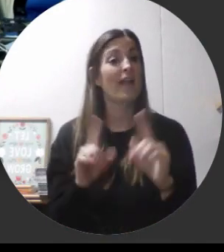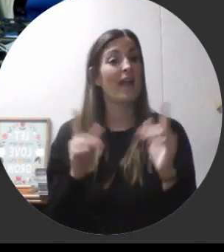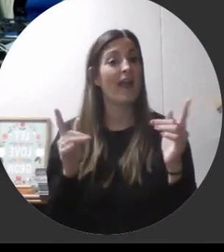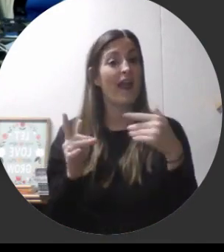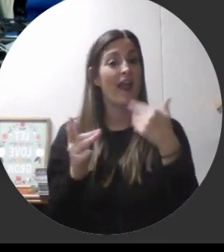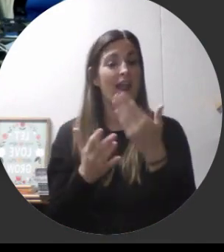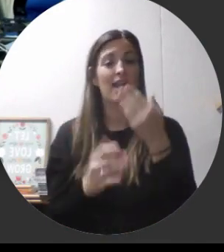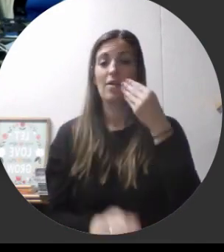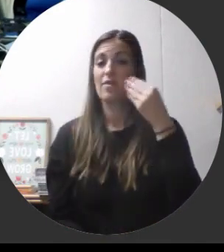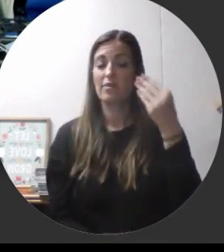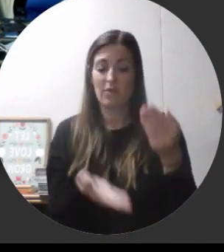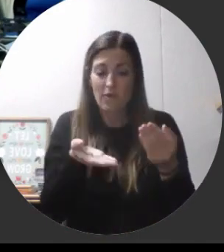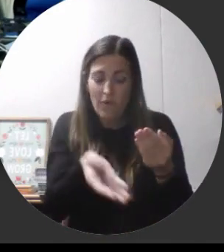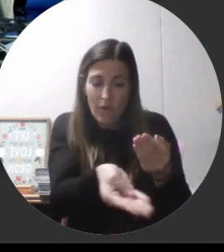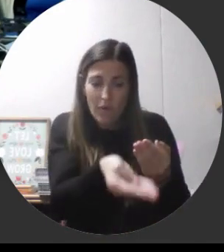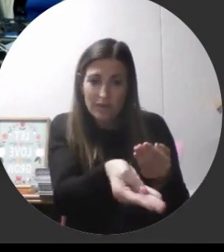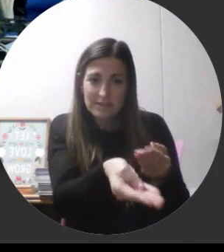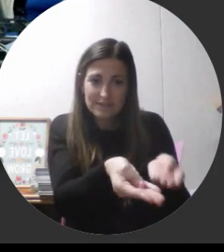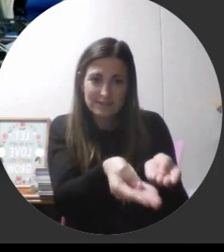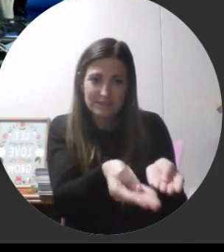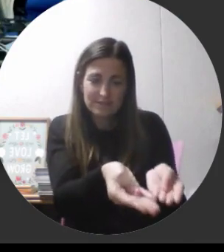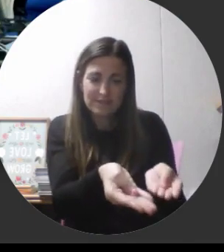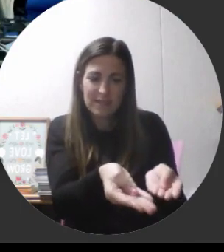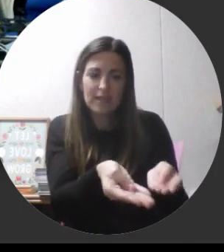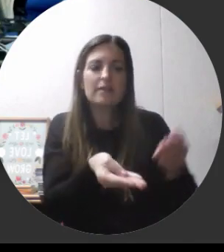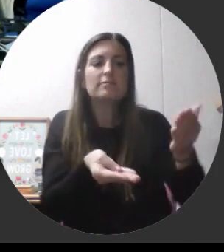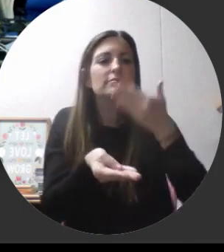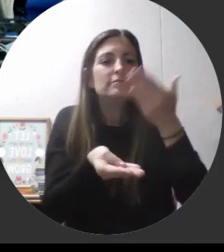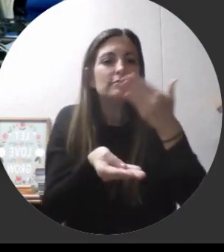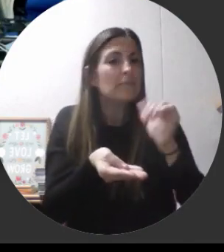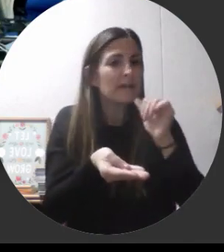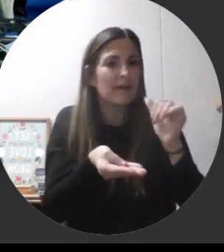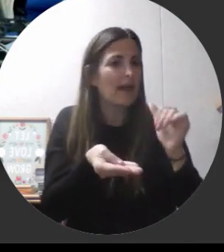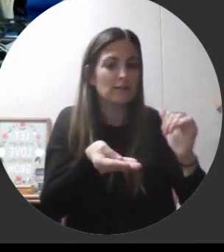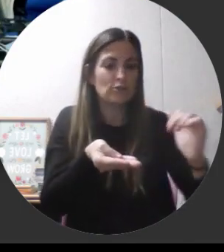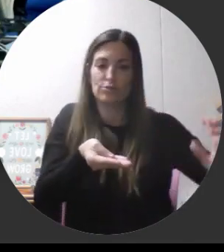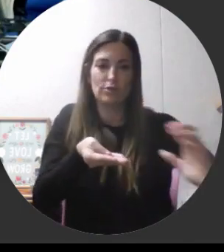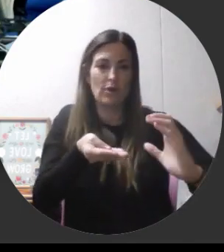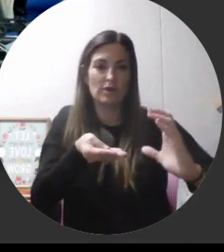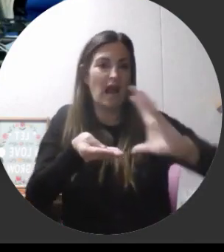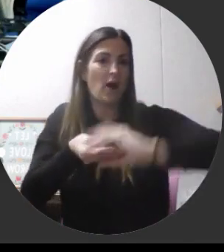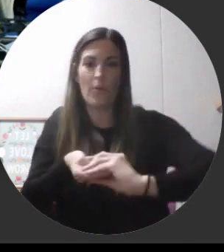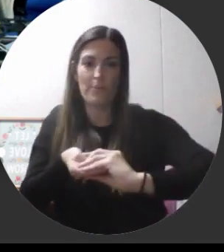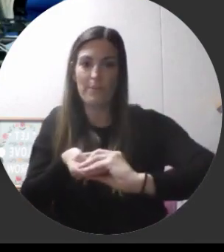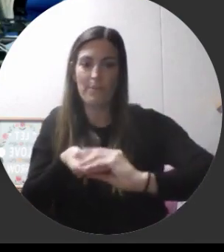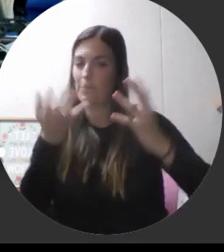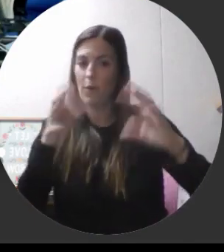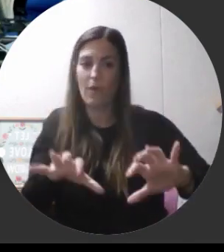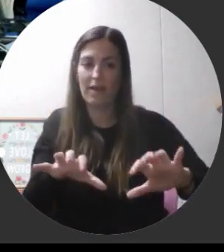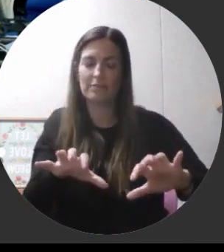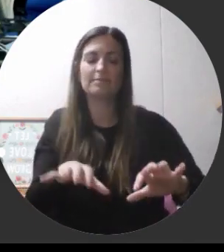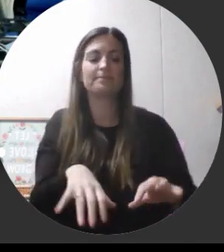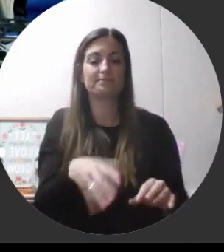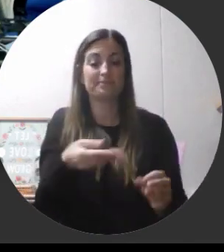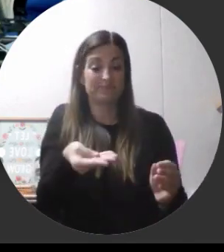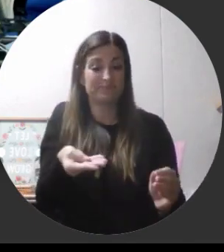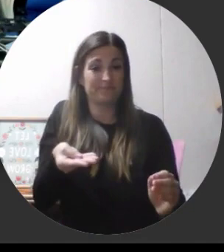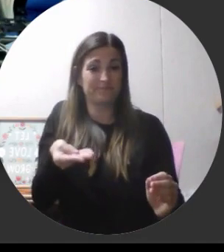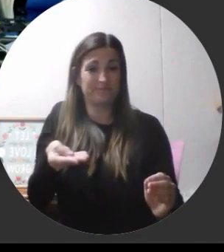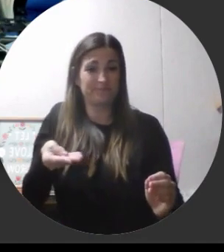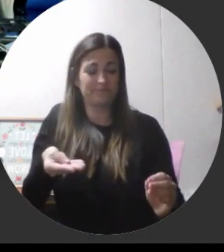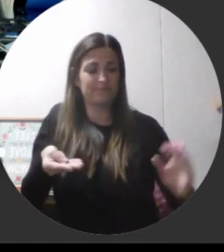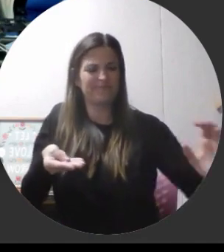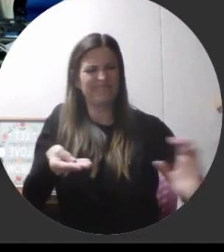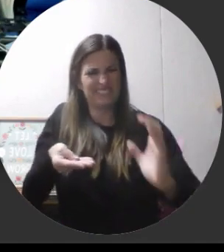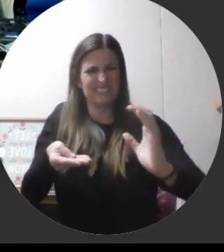one of the herring in front of his nose," Kirsty said, Grumble. "Not too near, mind. Don't let him get it yet." Frantically, Crusoe tried to haul